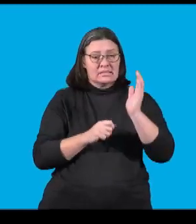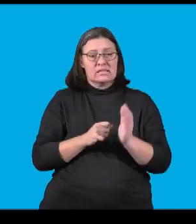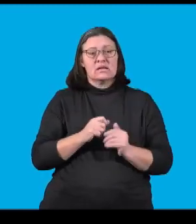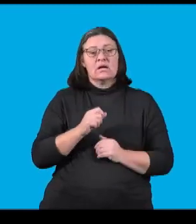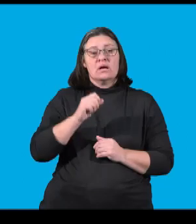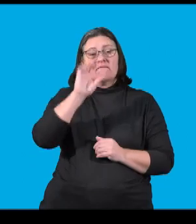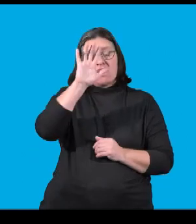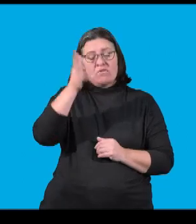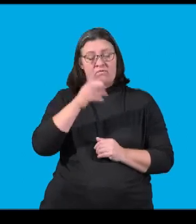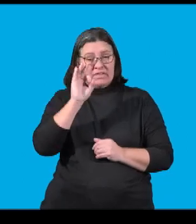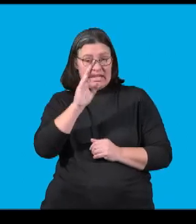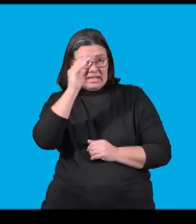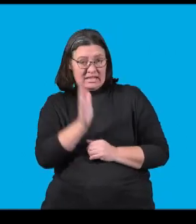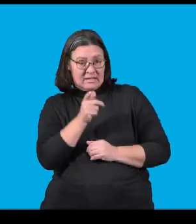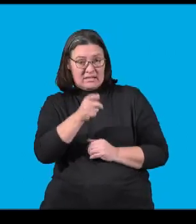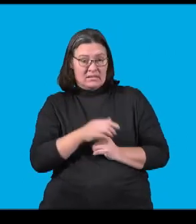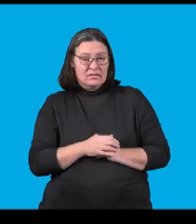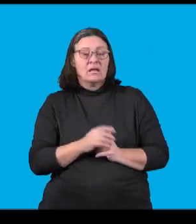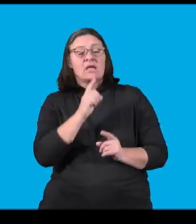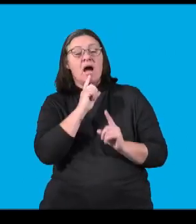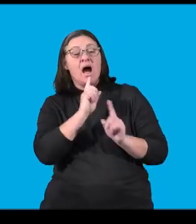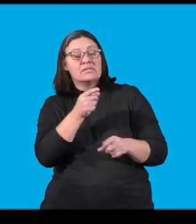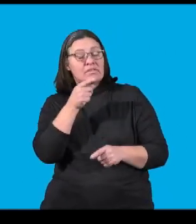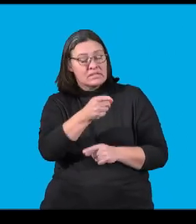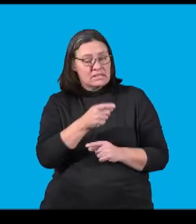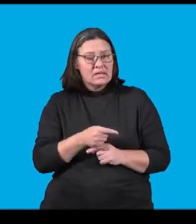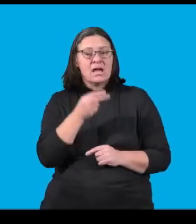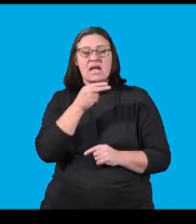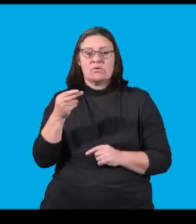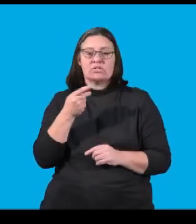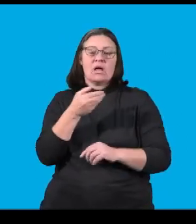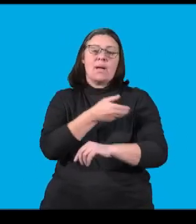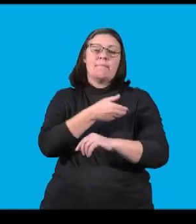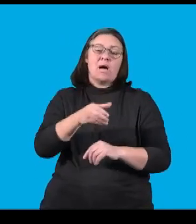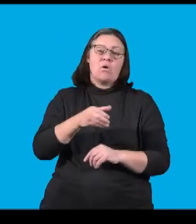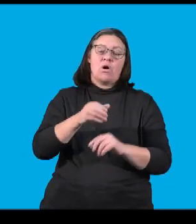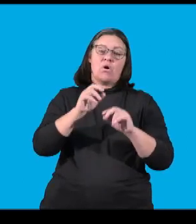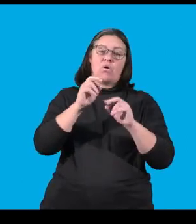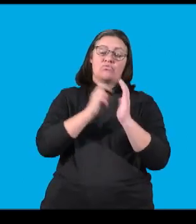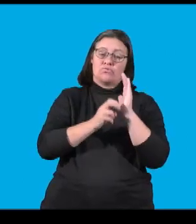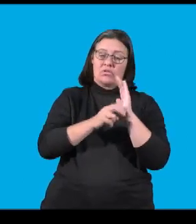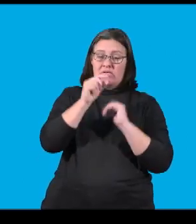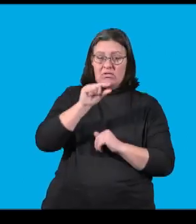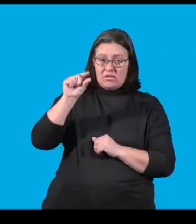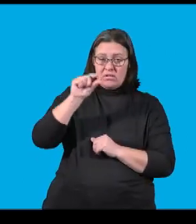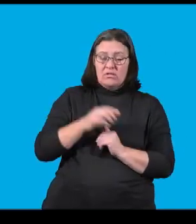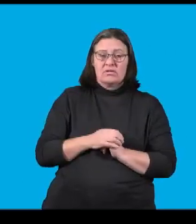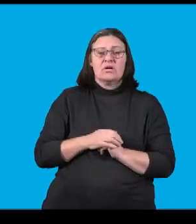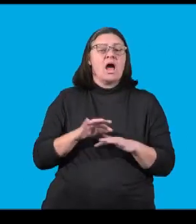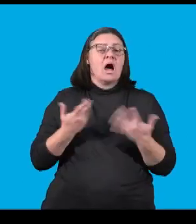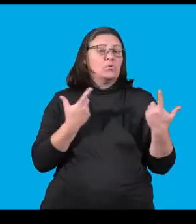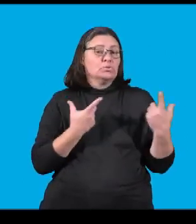power 5 over 3. That's what I'm looking for. And I can find the answer to that by using the power rule from the rules